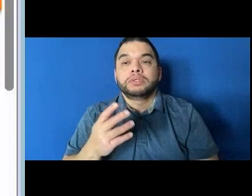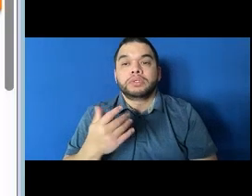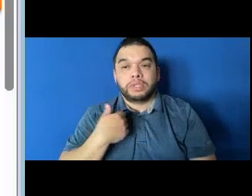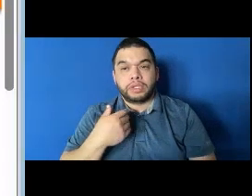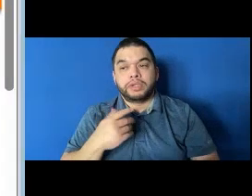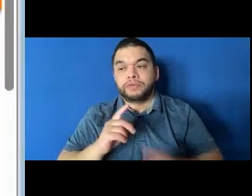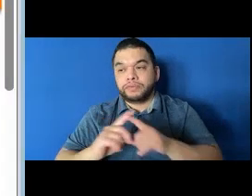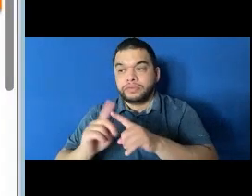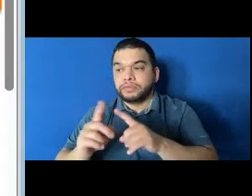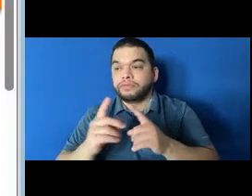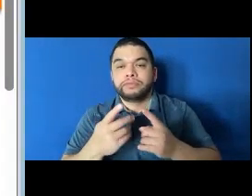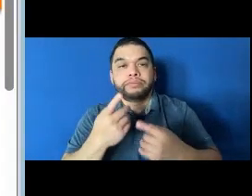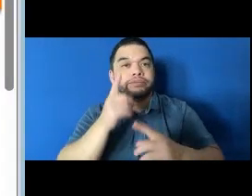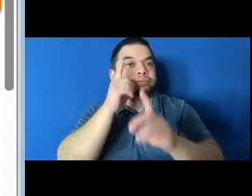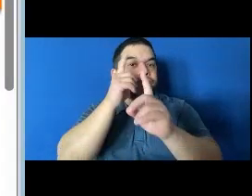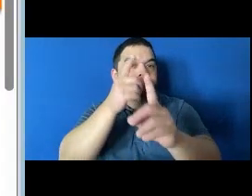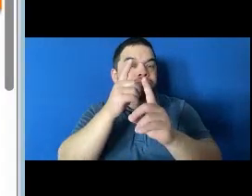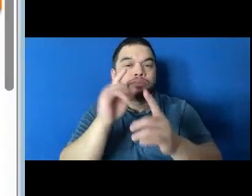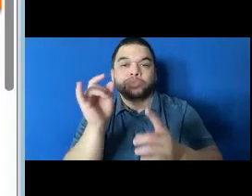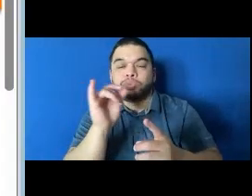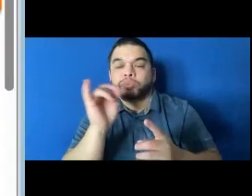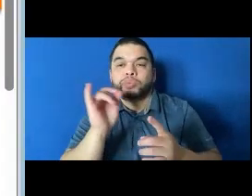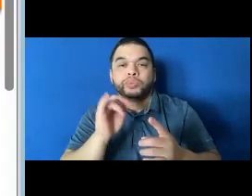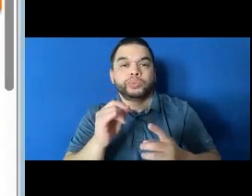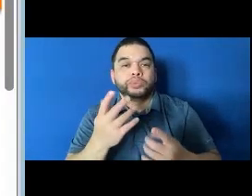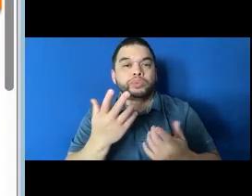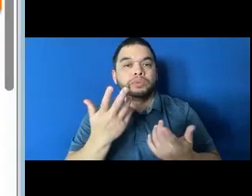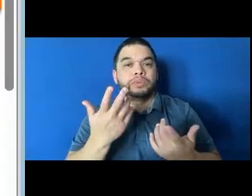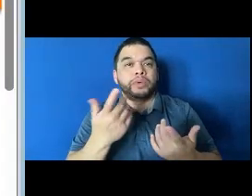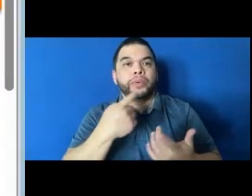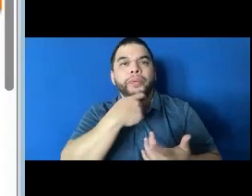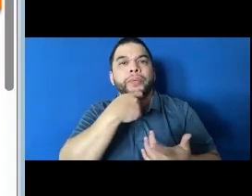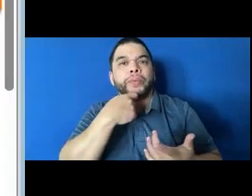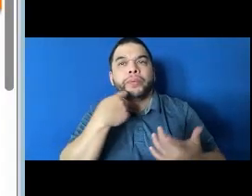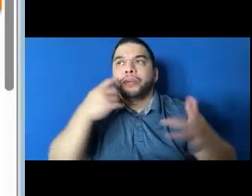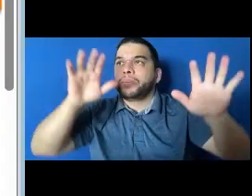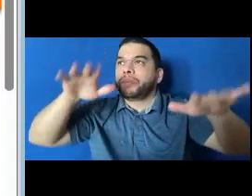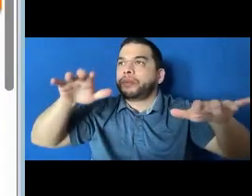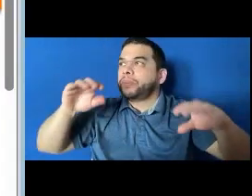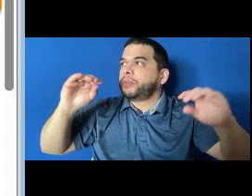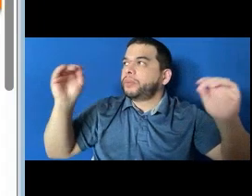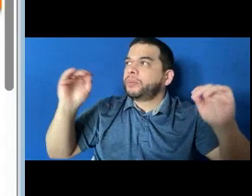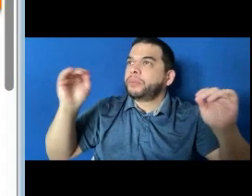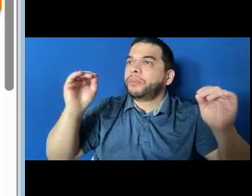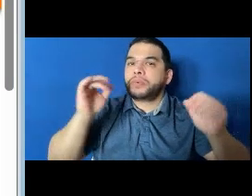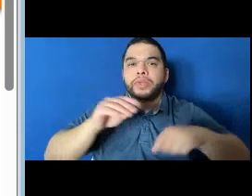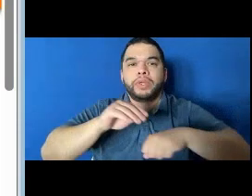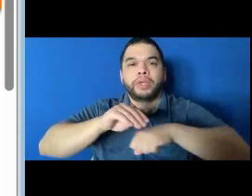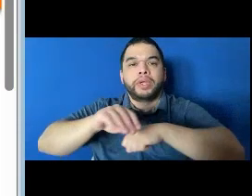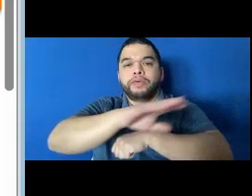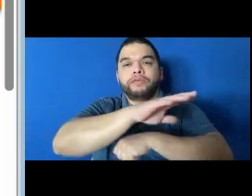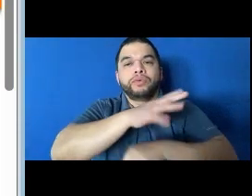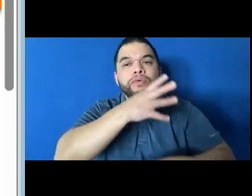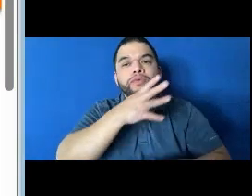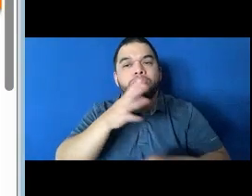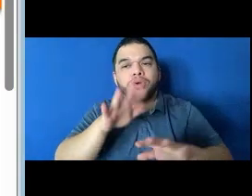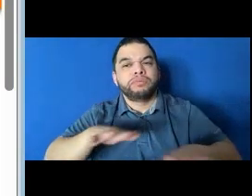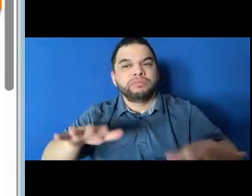objective and subjective. How does this lack of rain impact the operations of